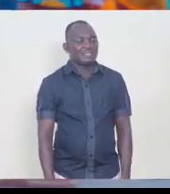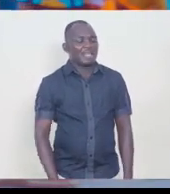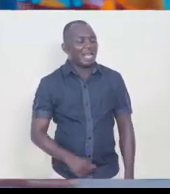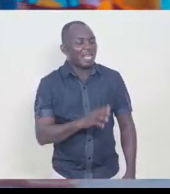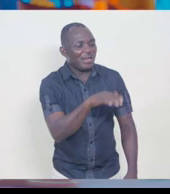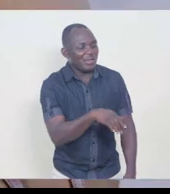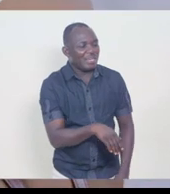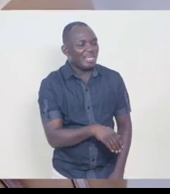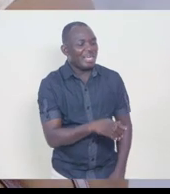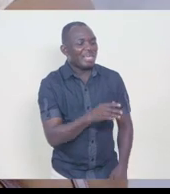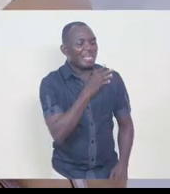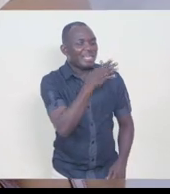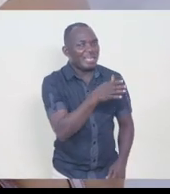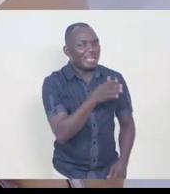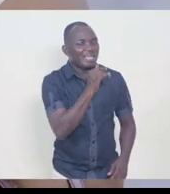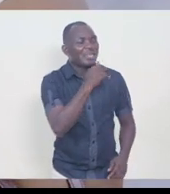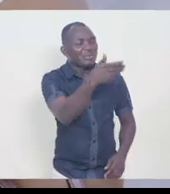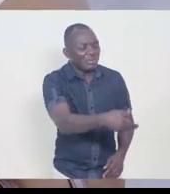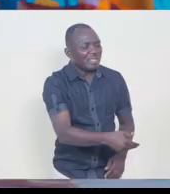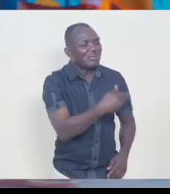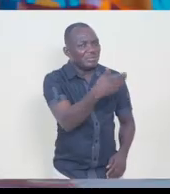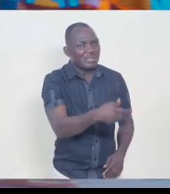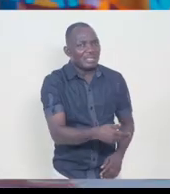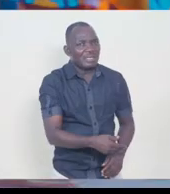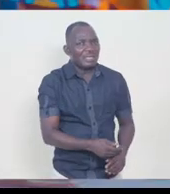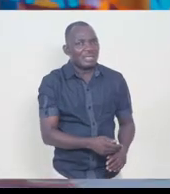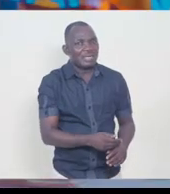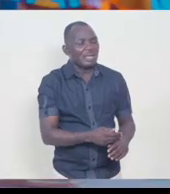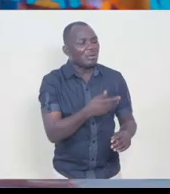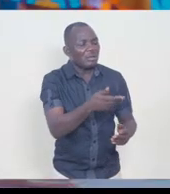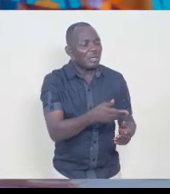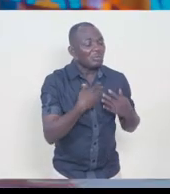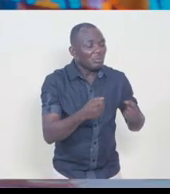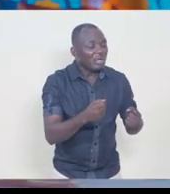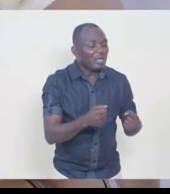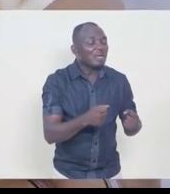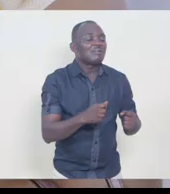Oh. Hello. Oh, my grandson, you're welcome. How are you doing today? By His Grace, I'm fine. What about you?